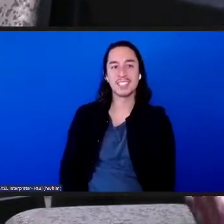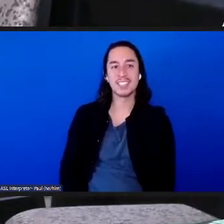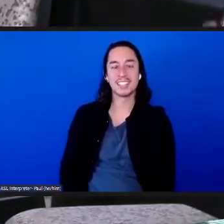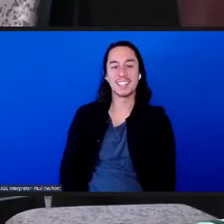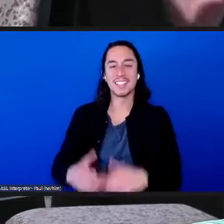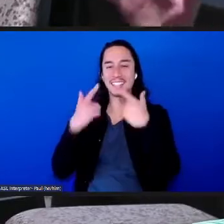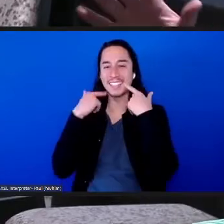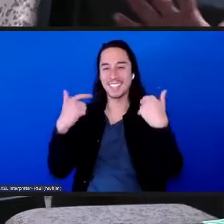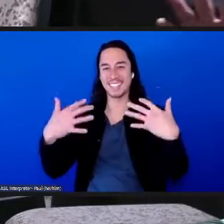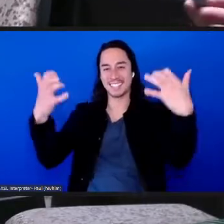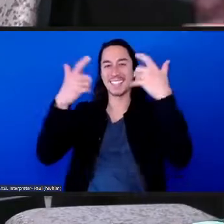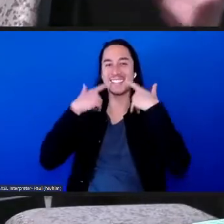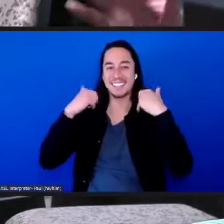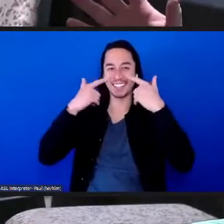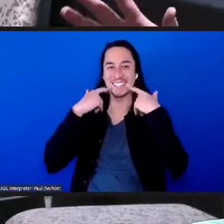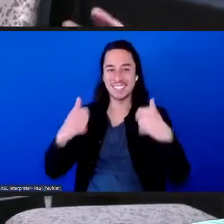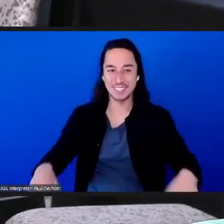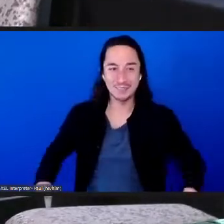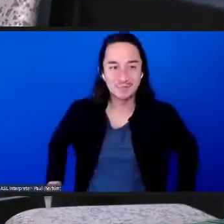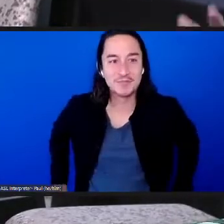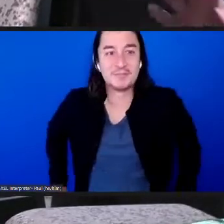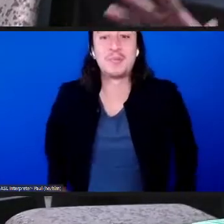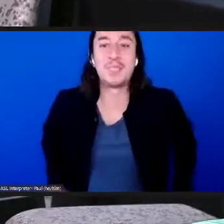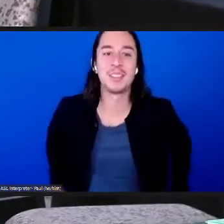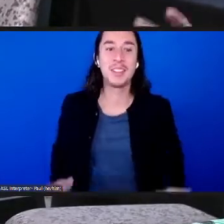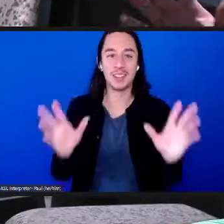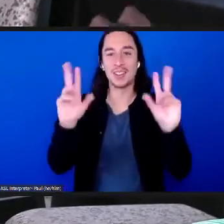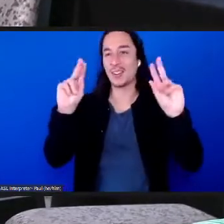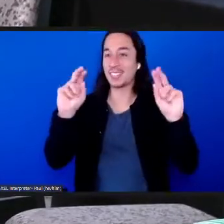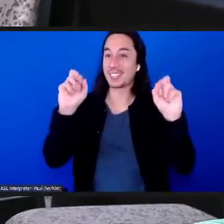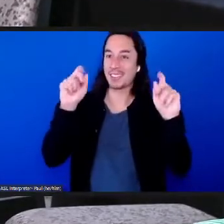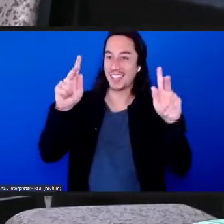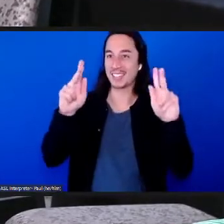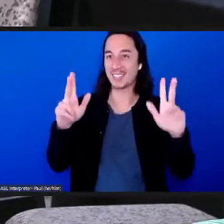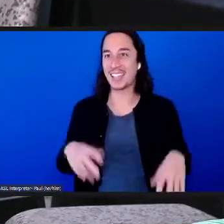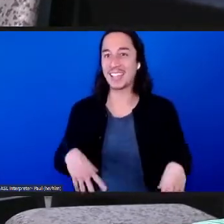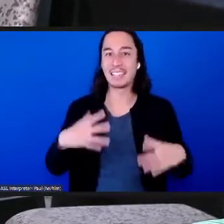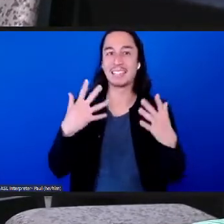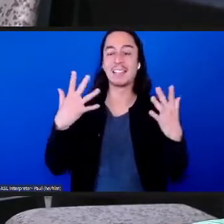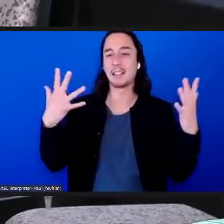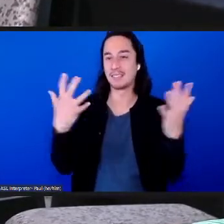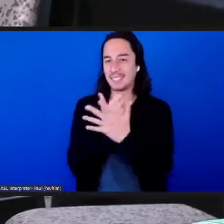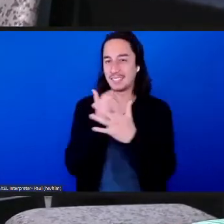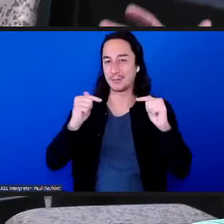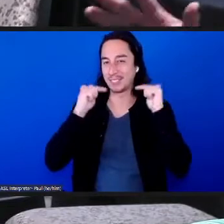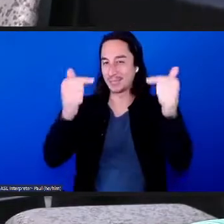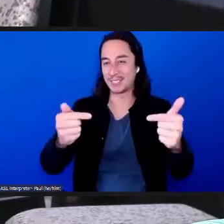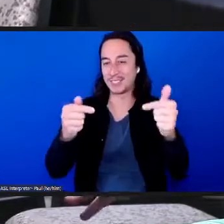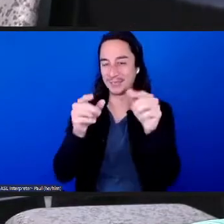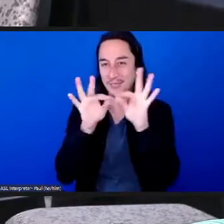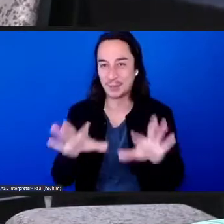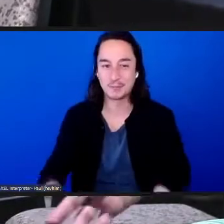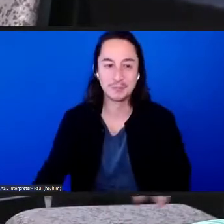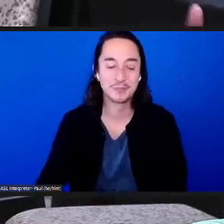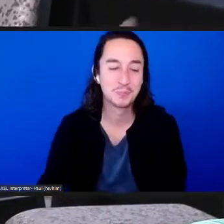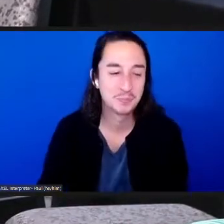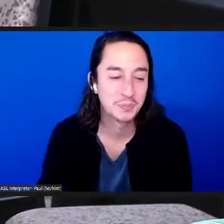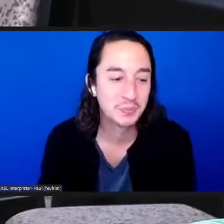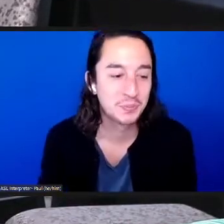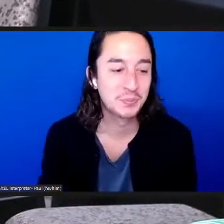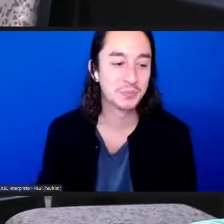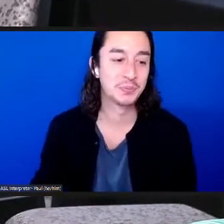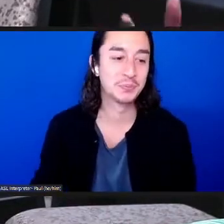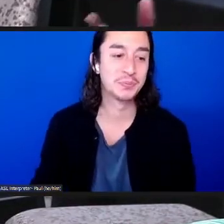You went on. Okay, because I think, so I want to say, firstly, I want to commend both of you